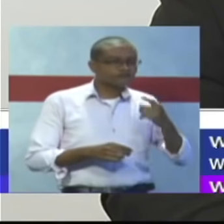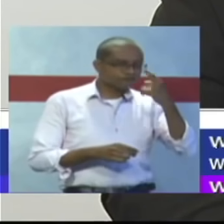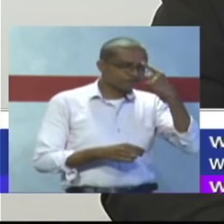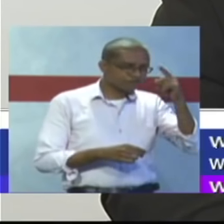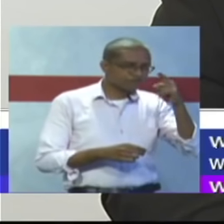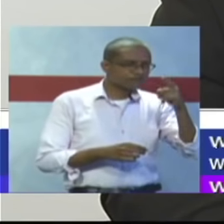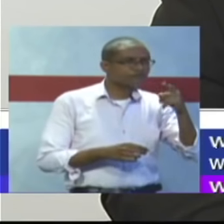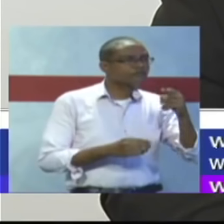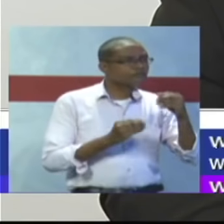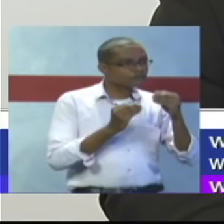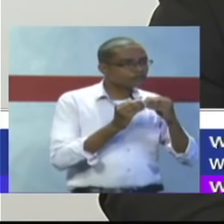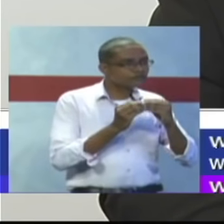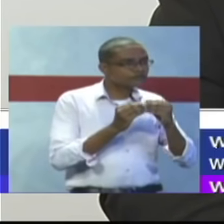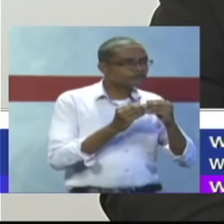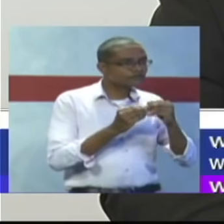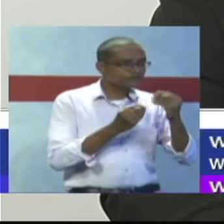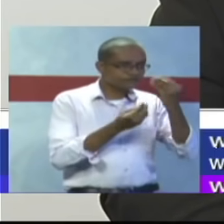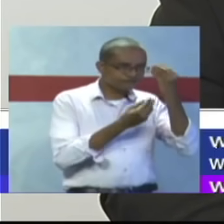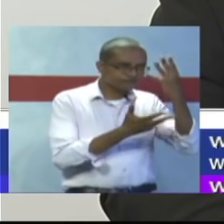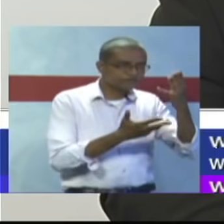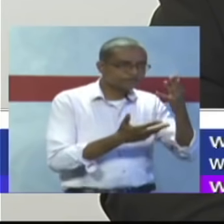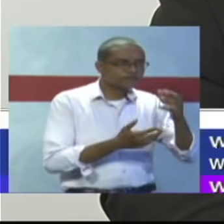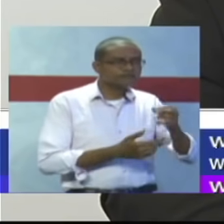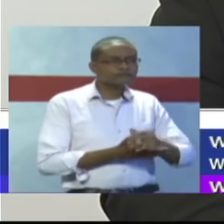www.health.gov.gt/services/mental health or